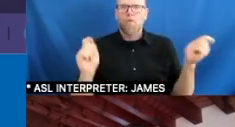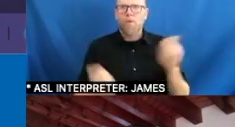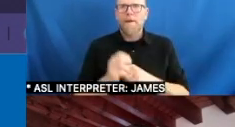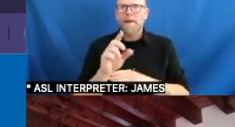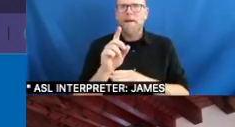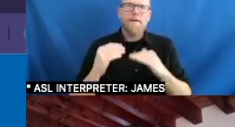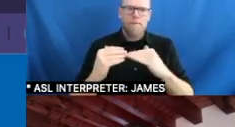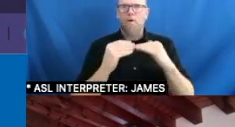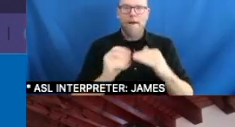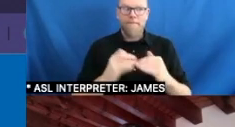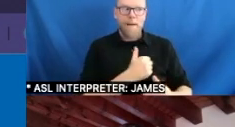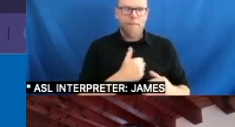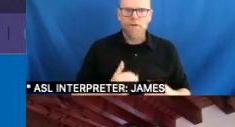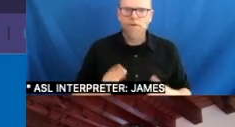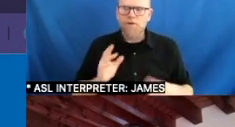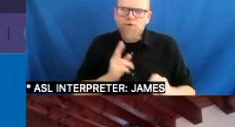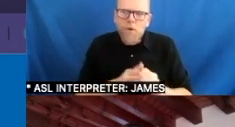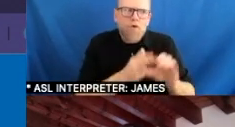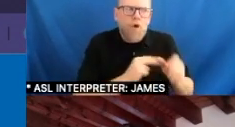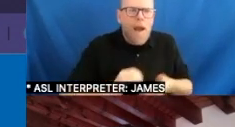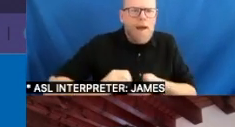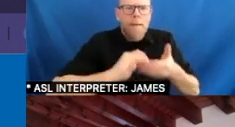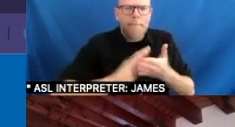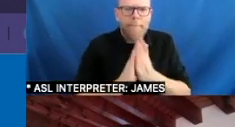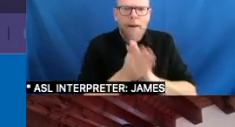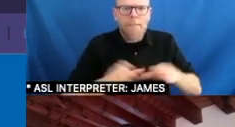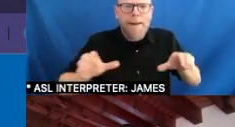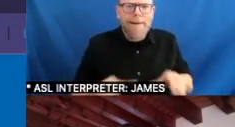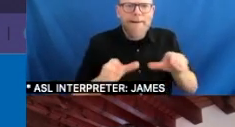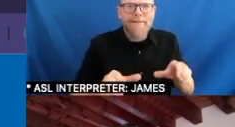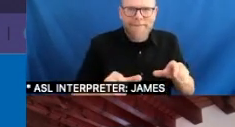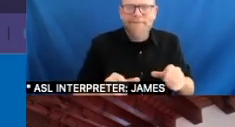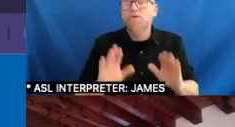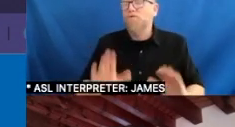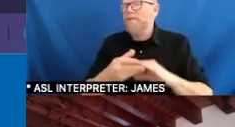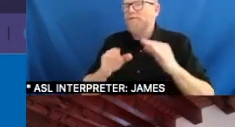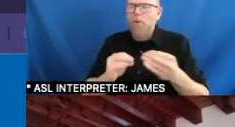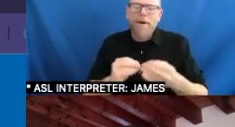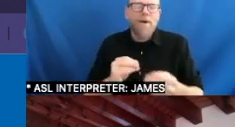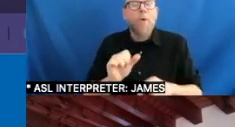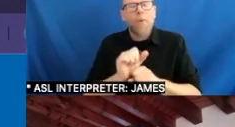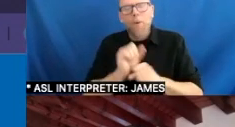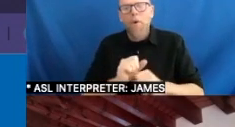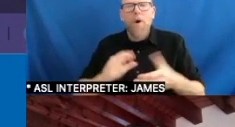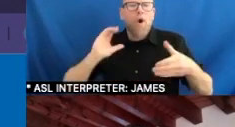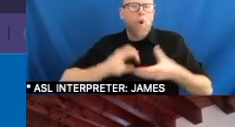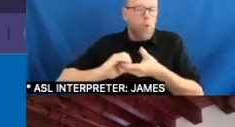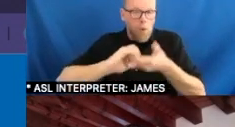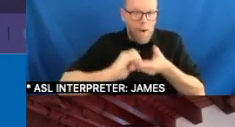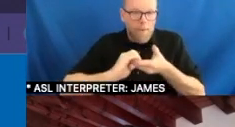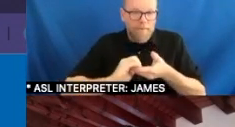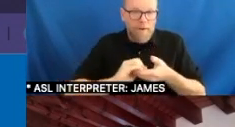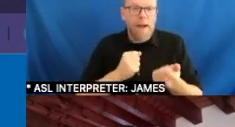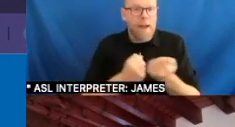together and become more active. And so there's a great story of worker cooperative advocates in the Berkeley